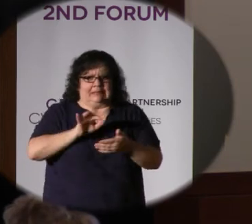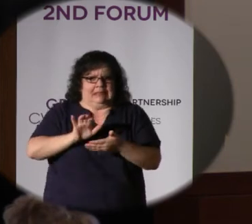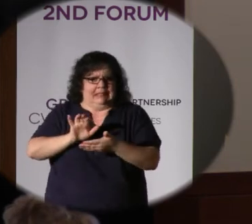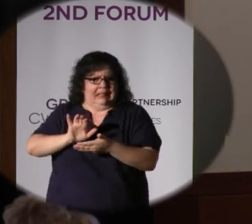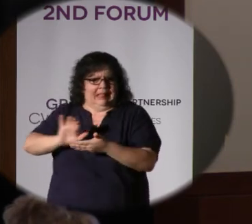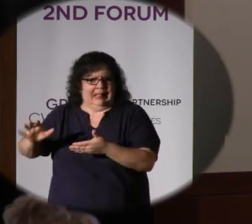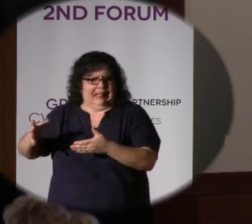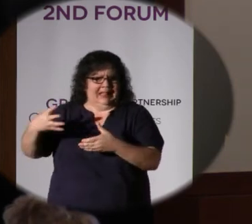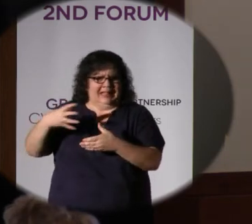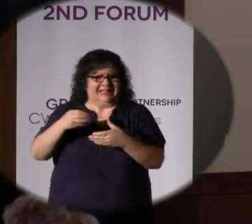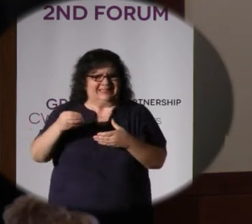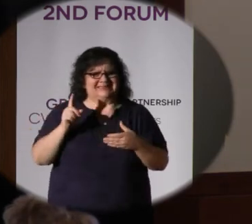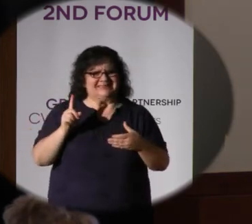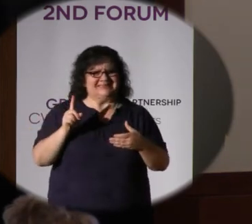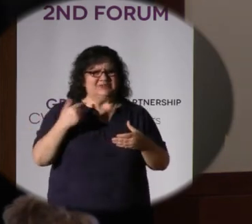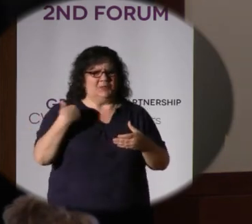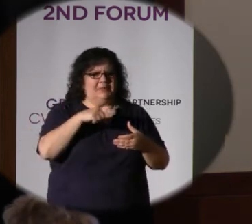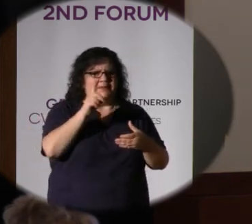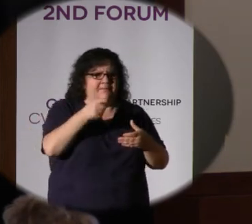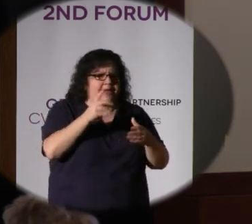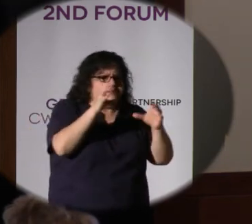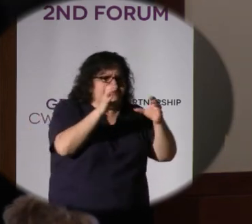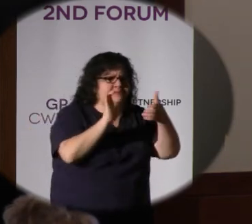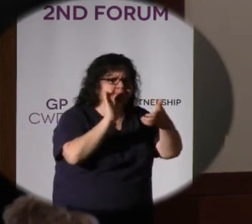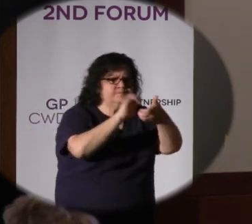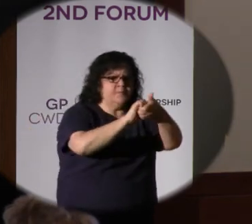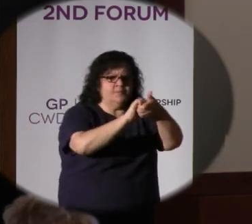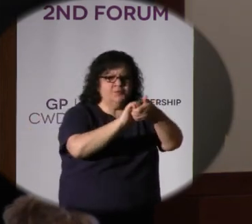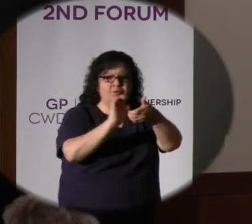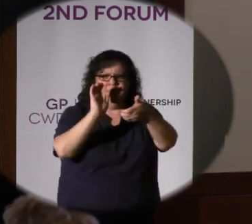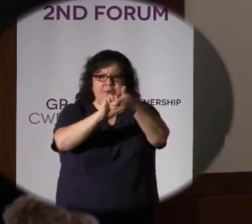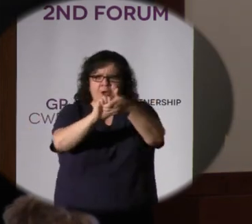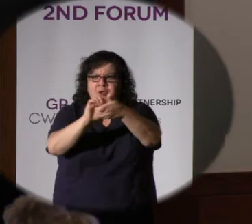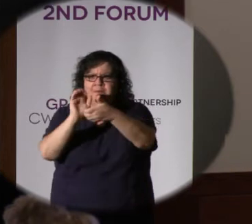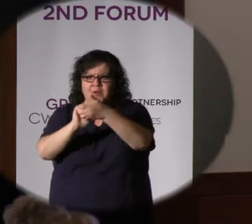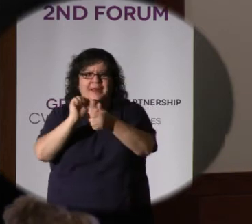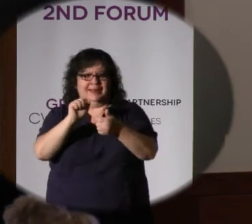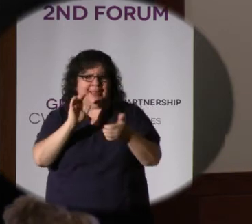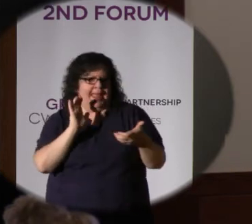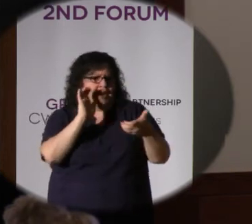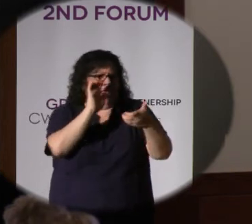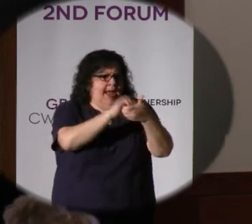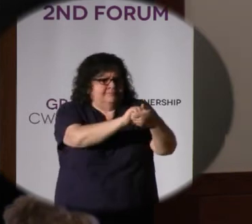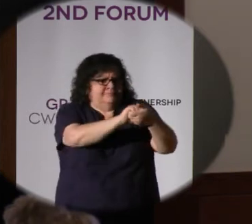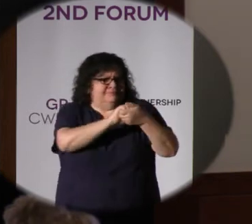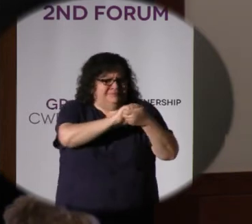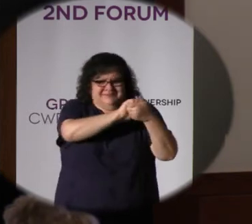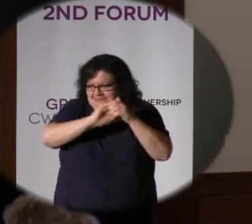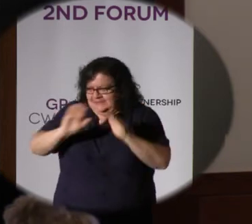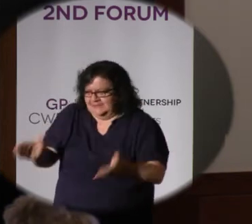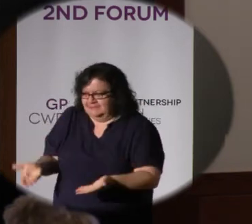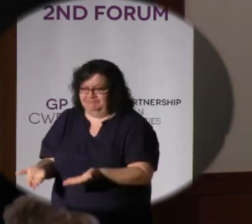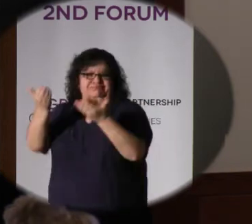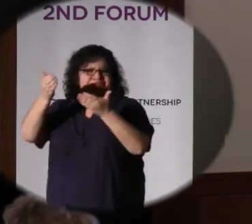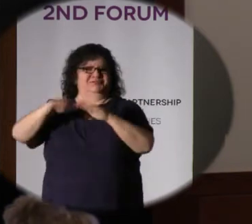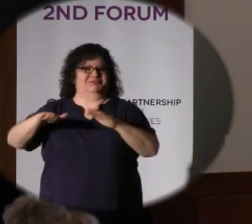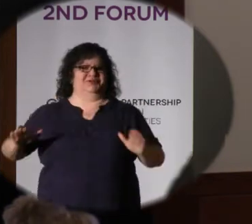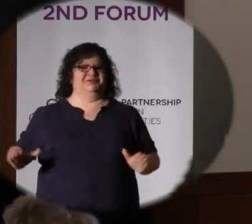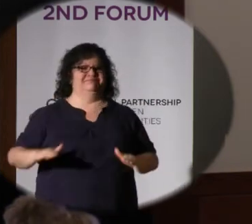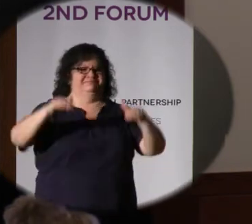wide range of partners that we stand a good chance to see better results for children